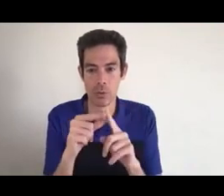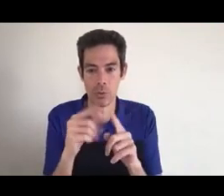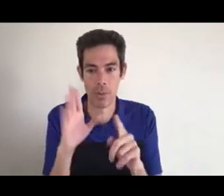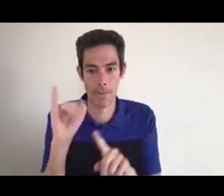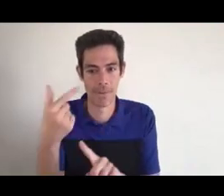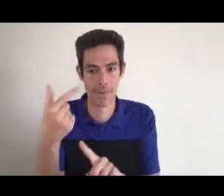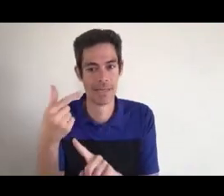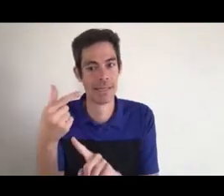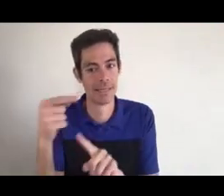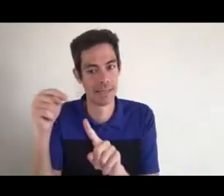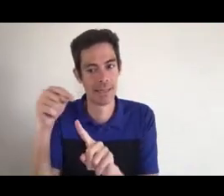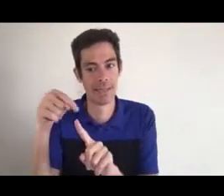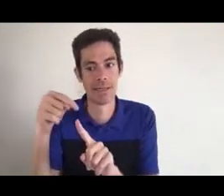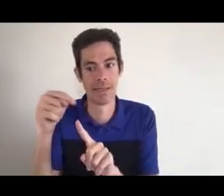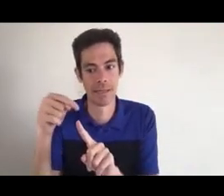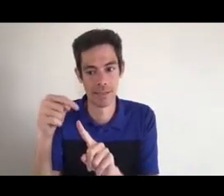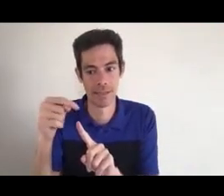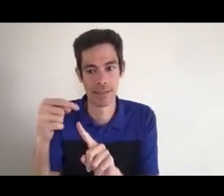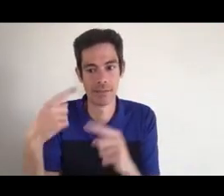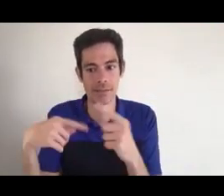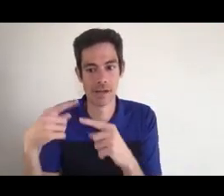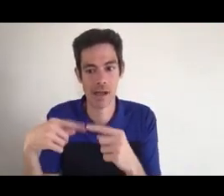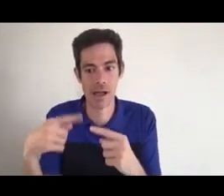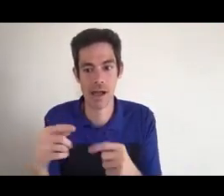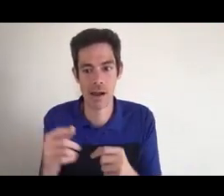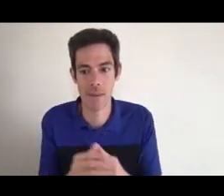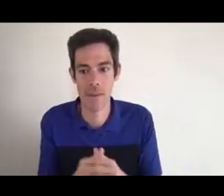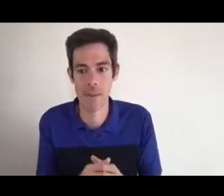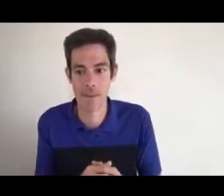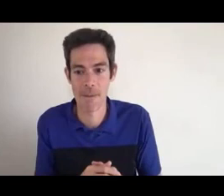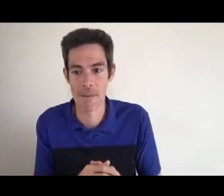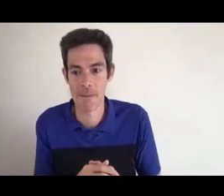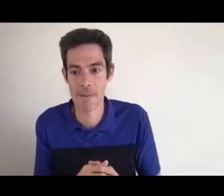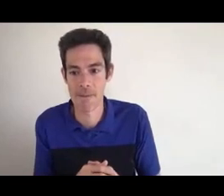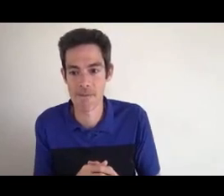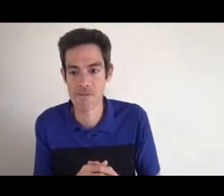working on reading the word big.